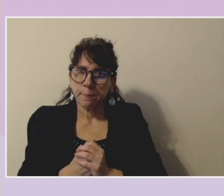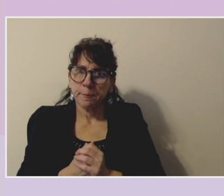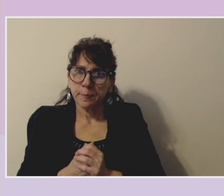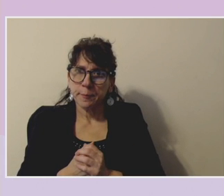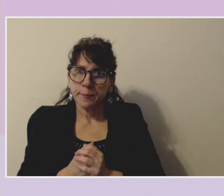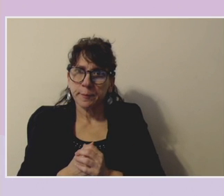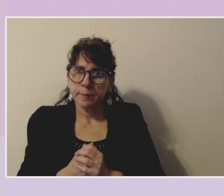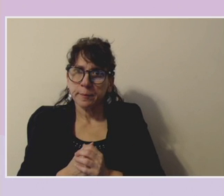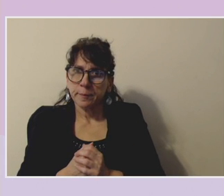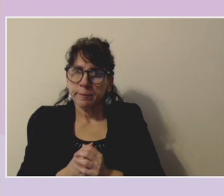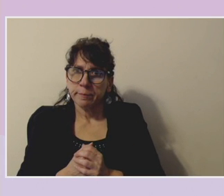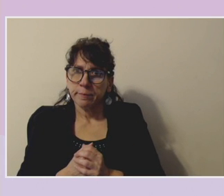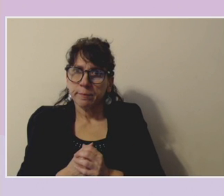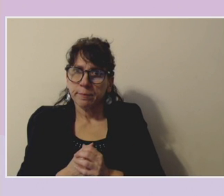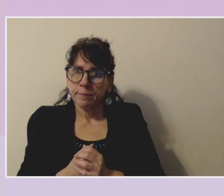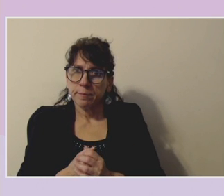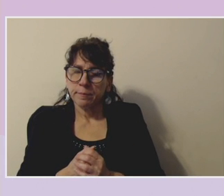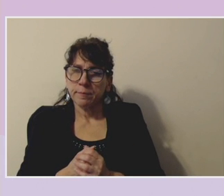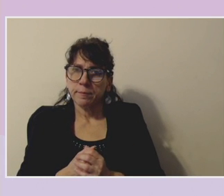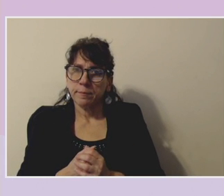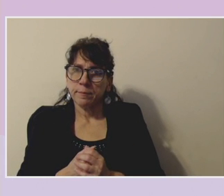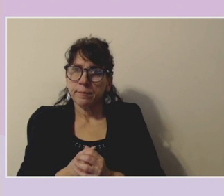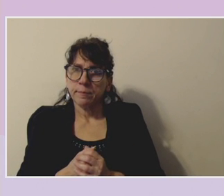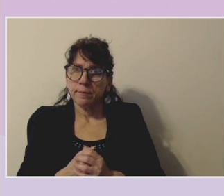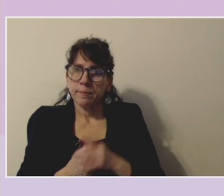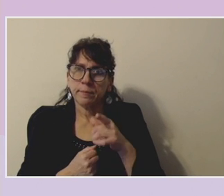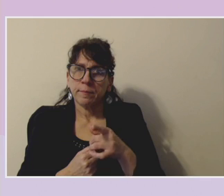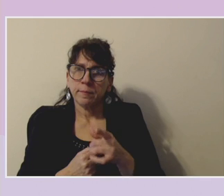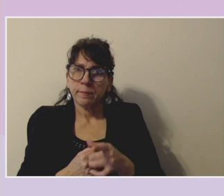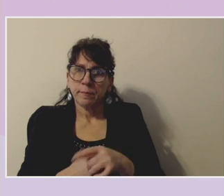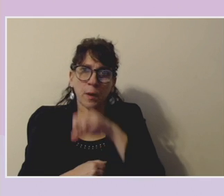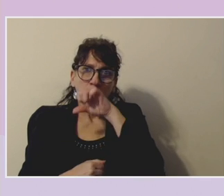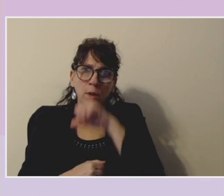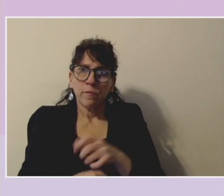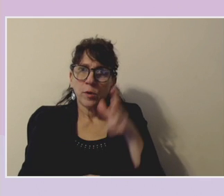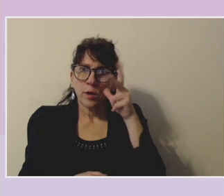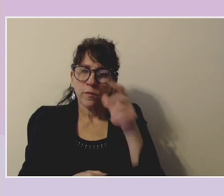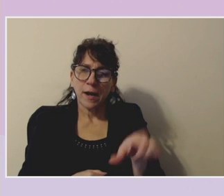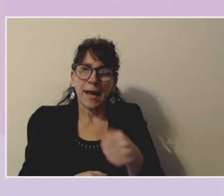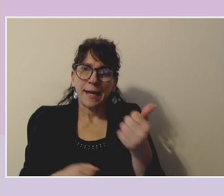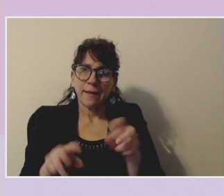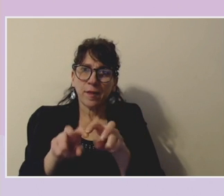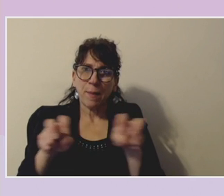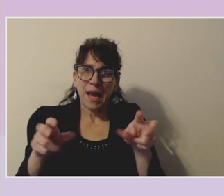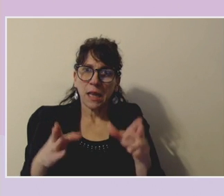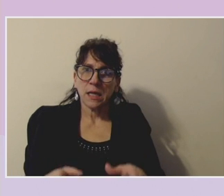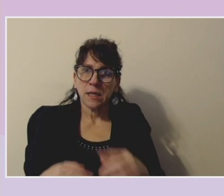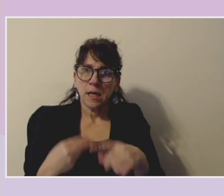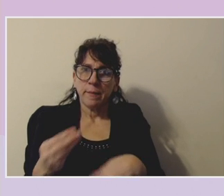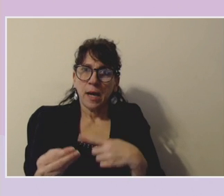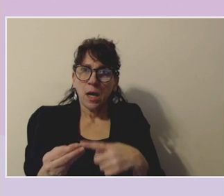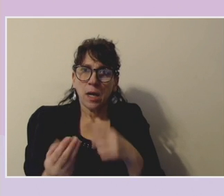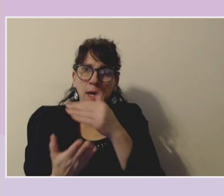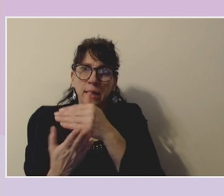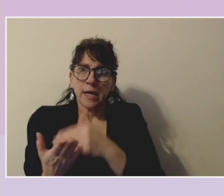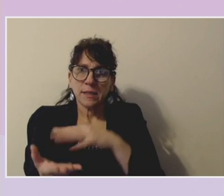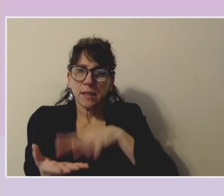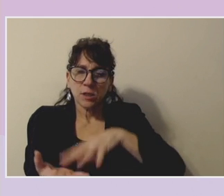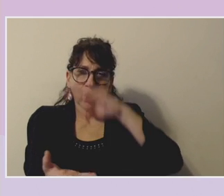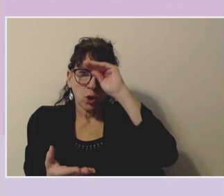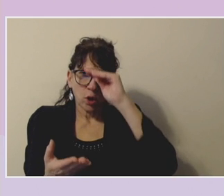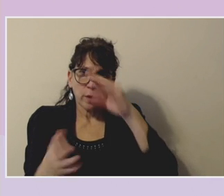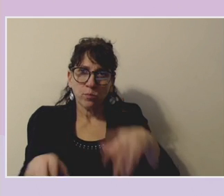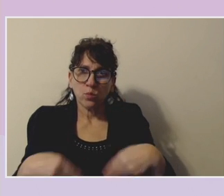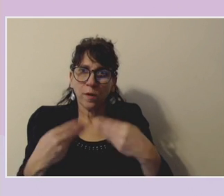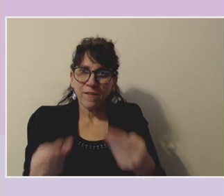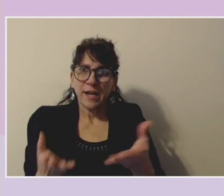I would love to hear from any of you, the panelists, really about lessons learned about providing services